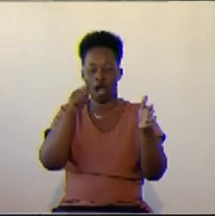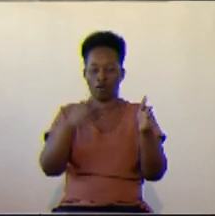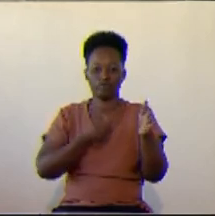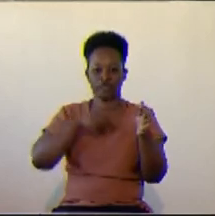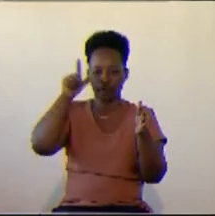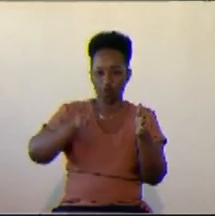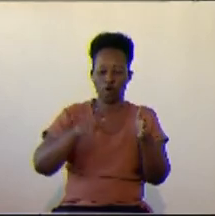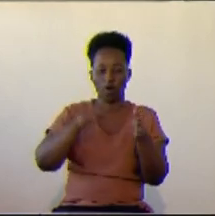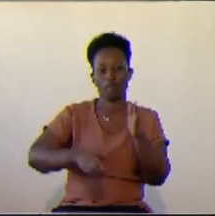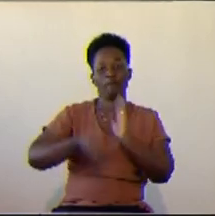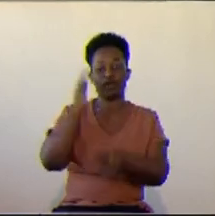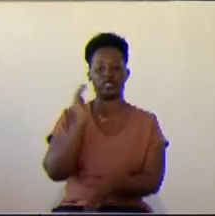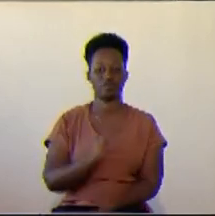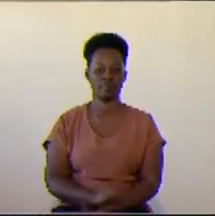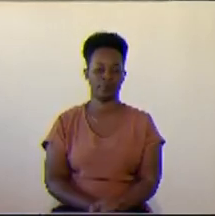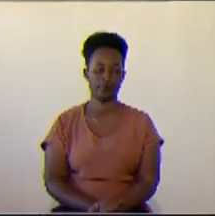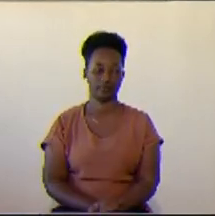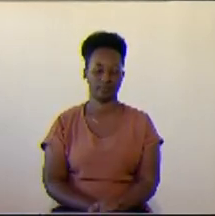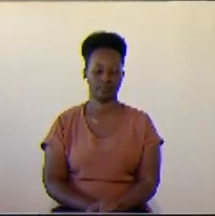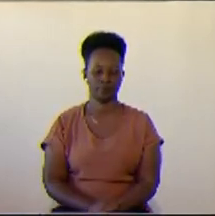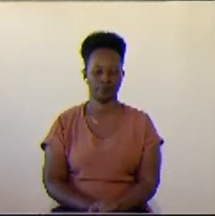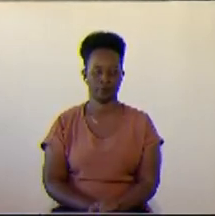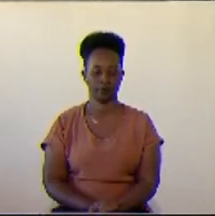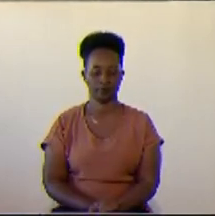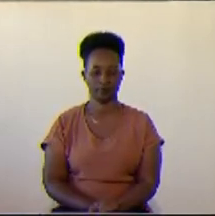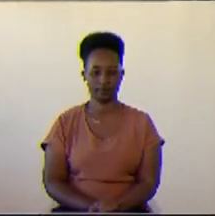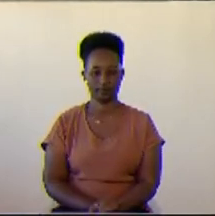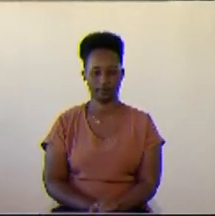low pressure. Okay? And so,